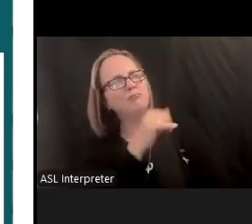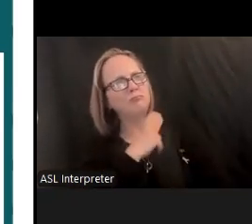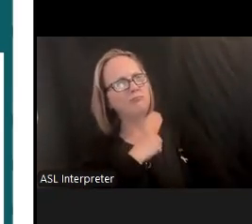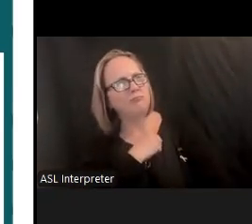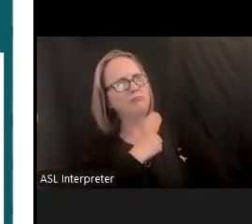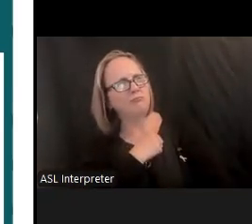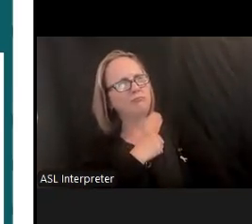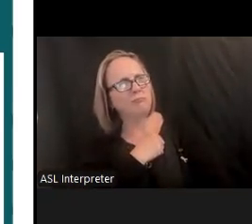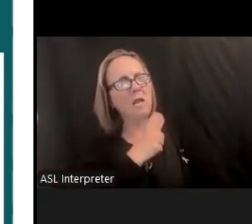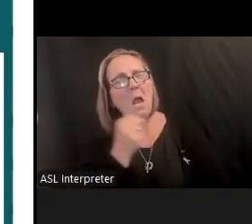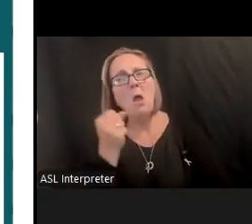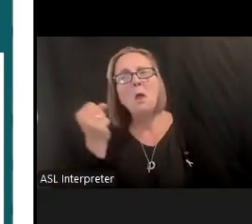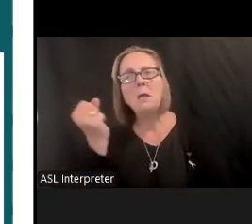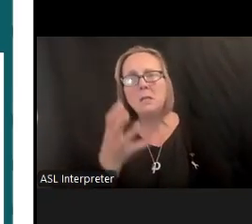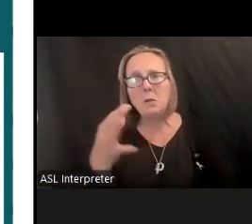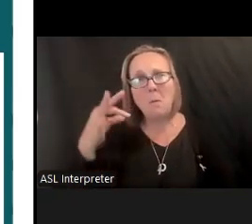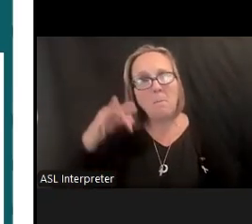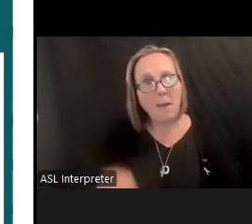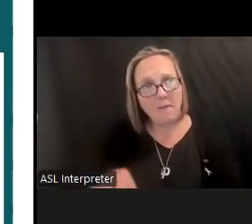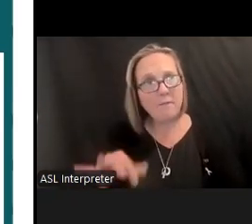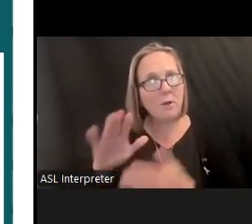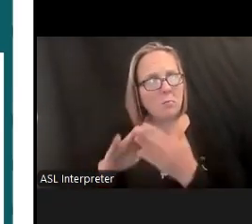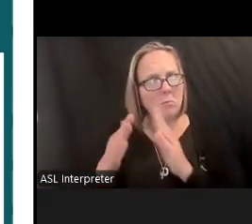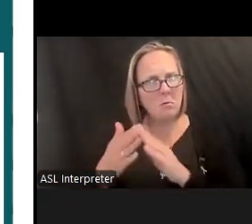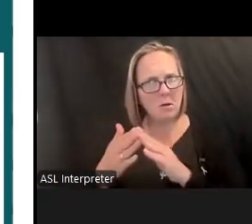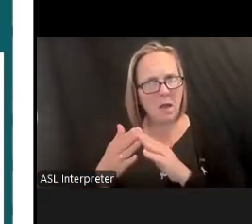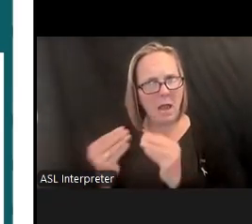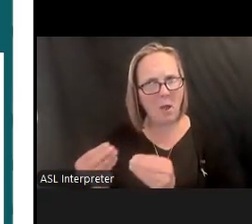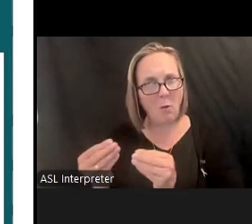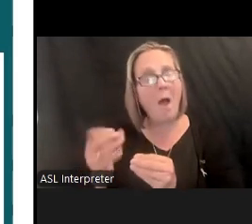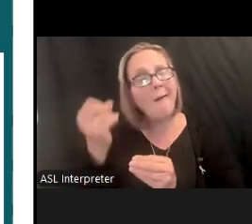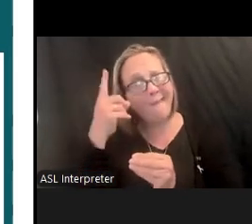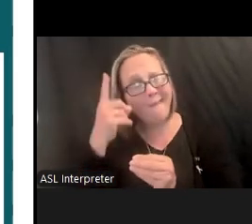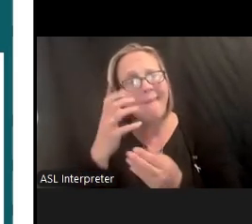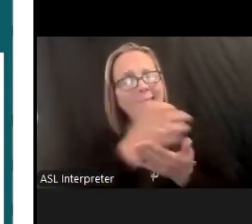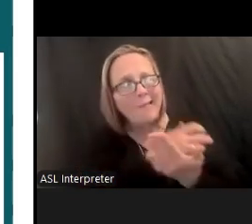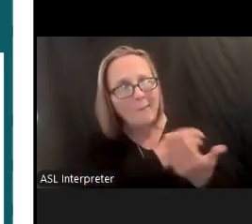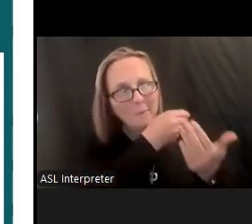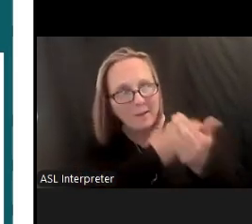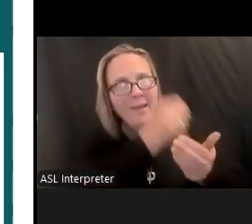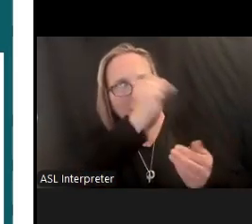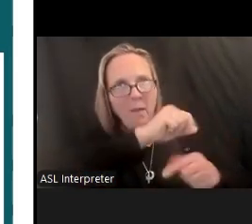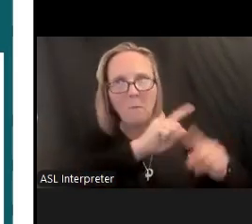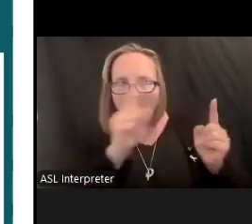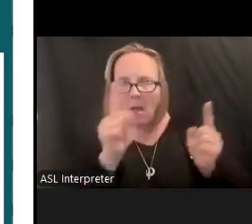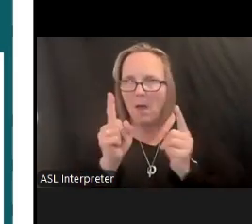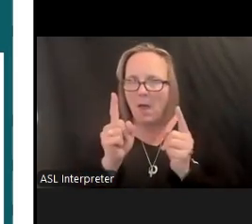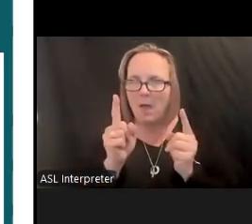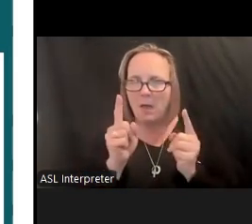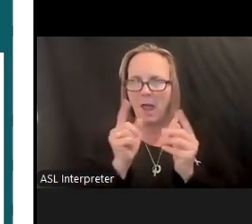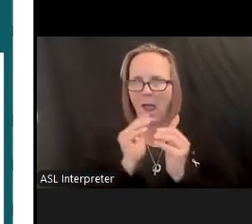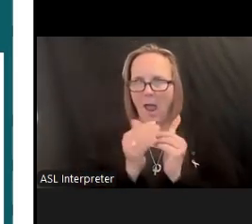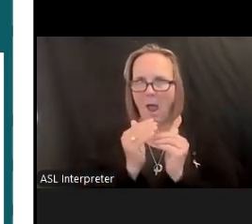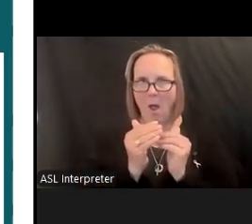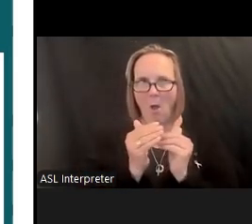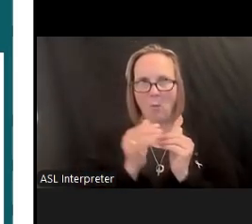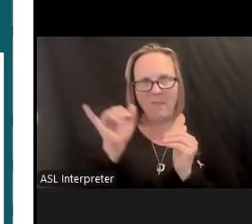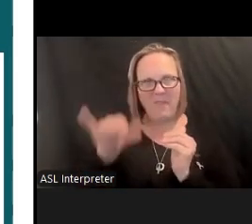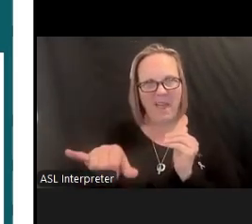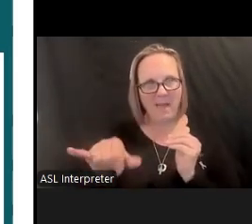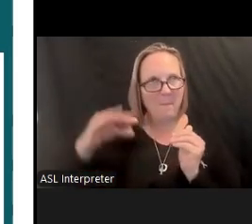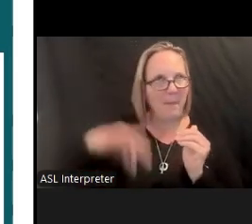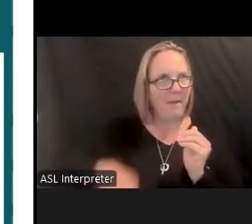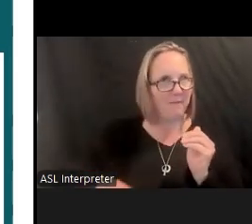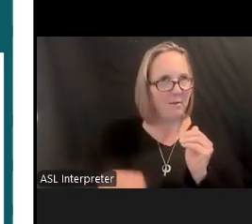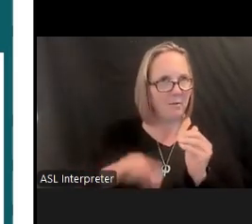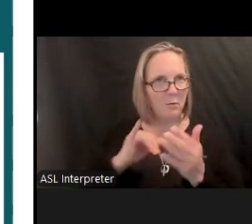community aside from just economically, and how will it add to the texture of New York, and how will New Yorkers feel about